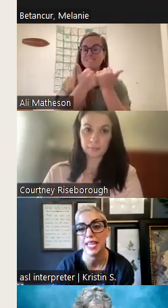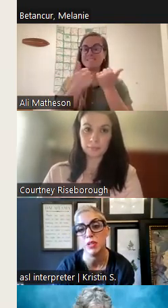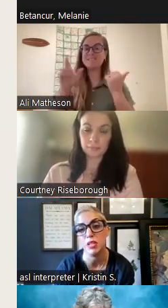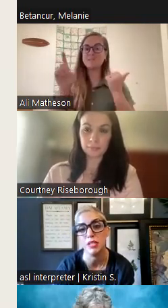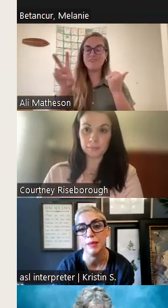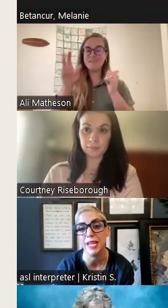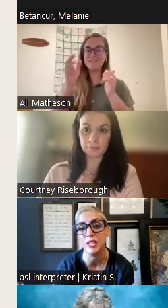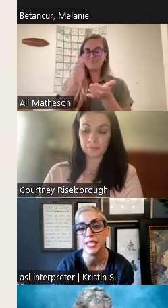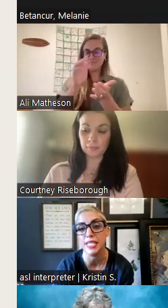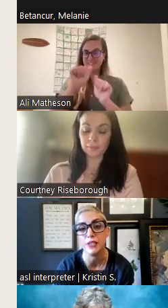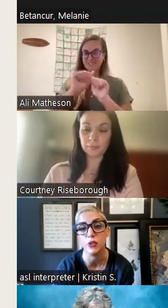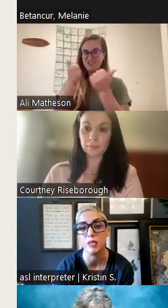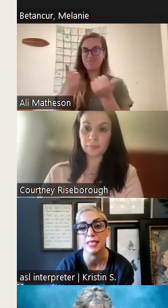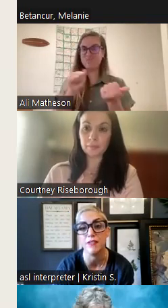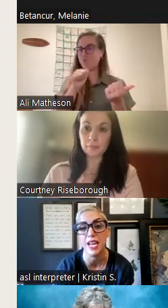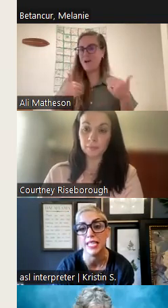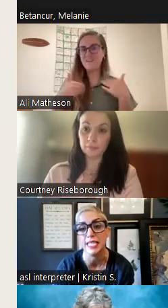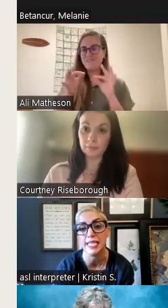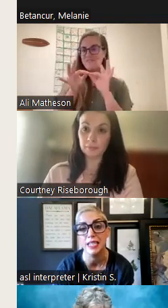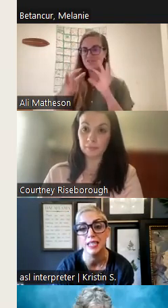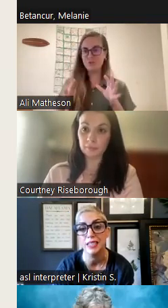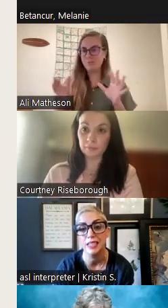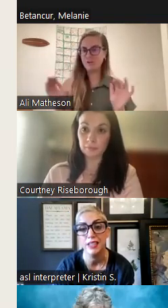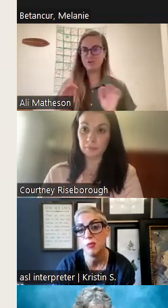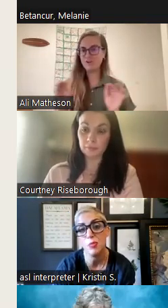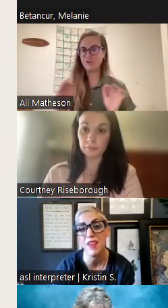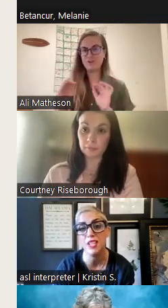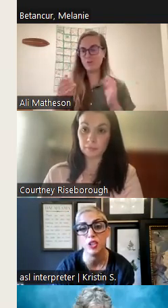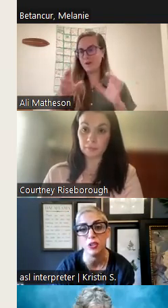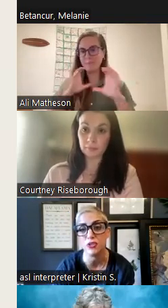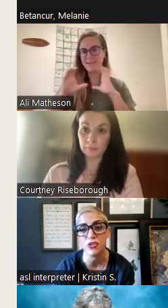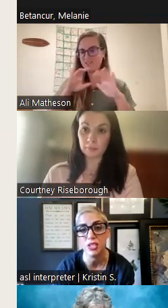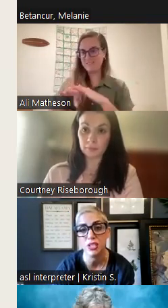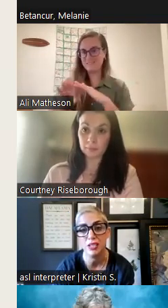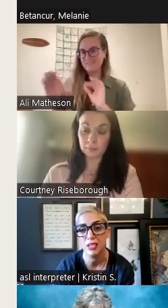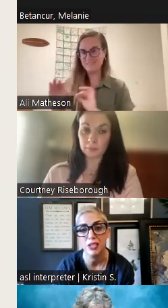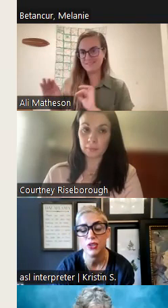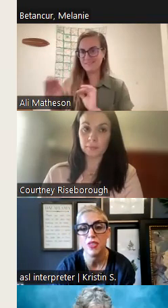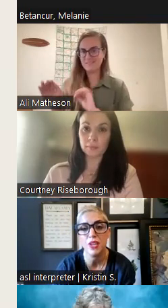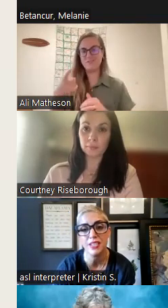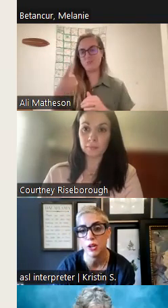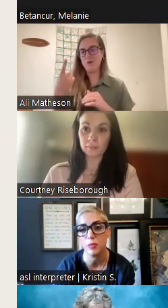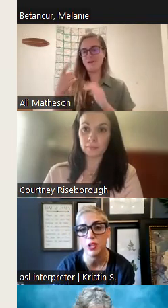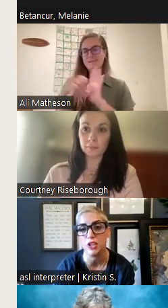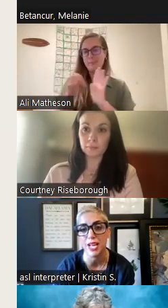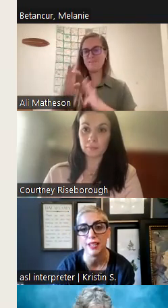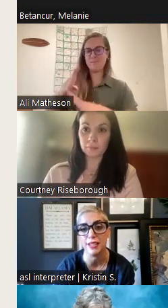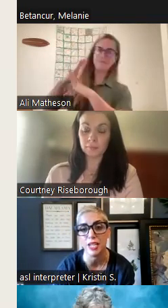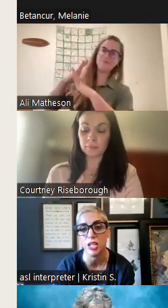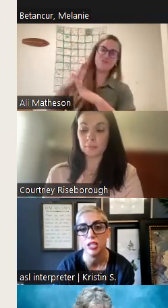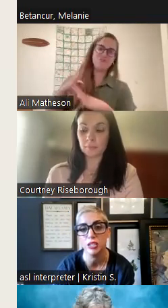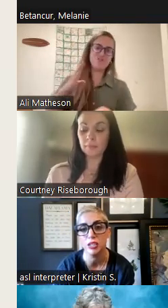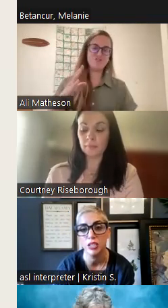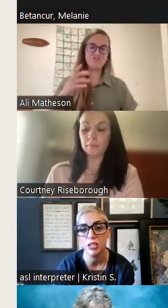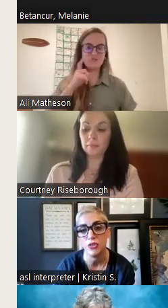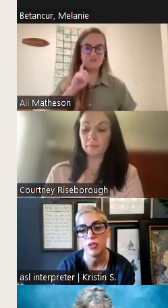So, for example, some agencies for domestic violence, they won't provide interpreters. So there is no communication access